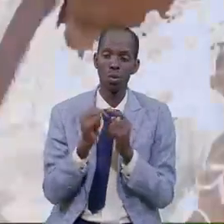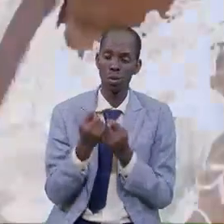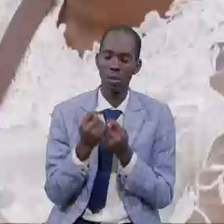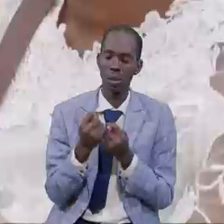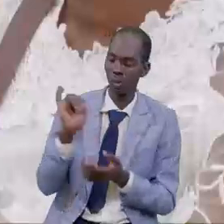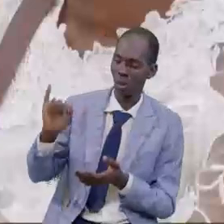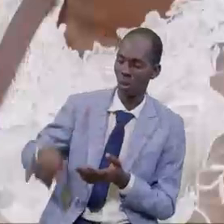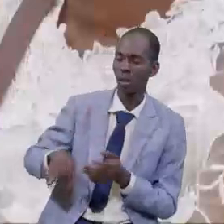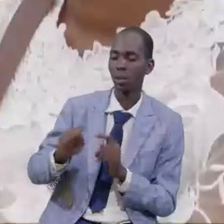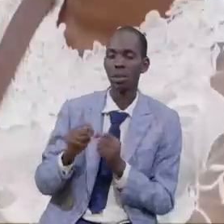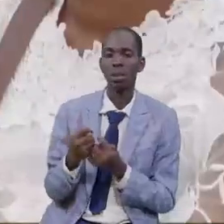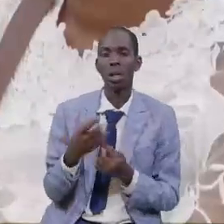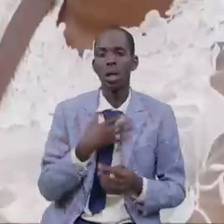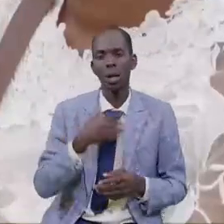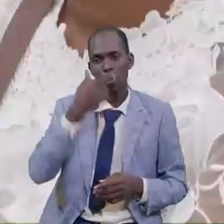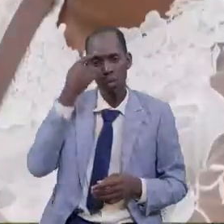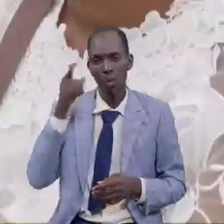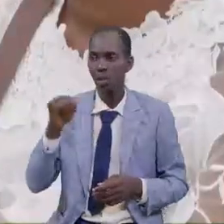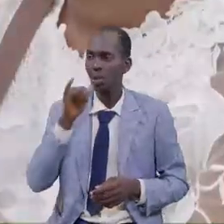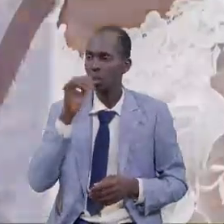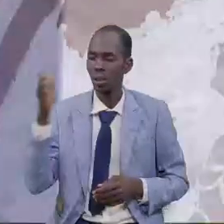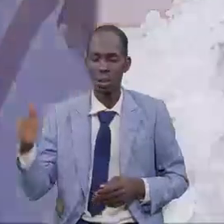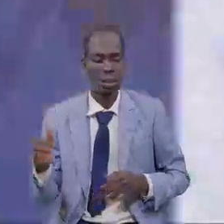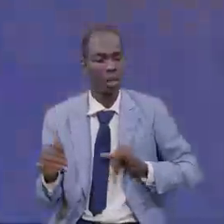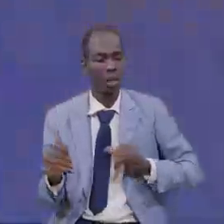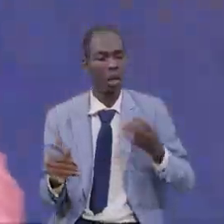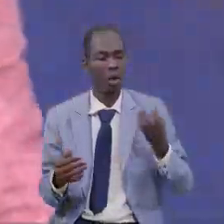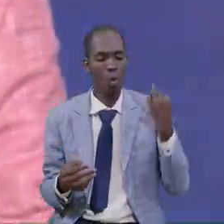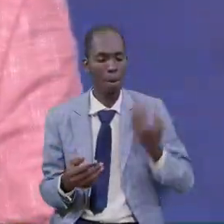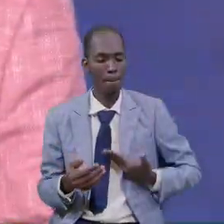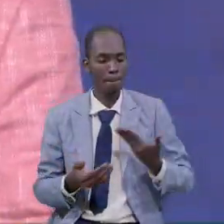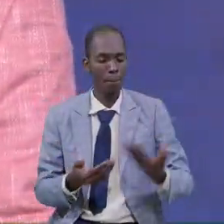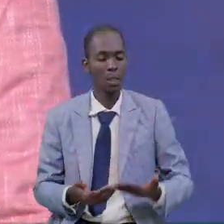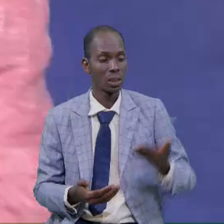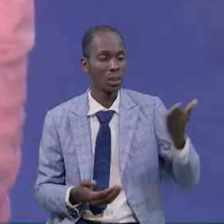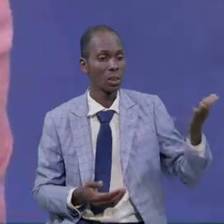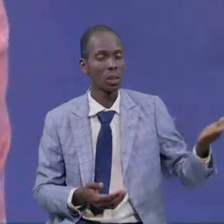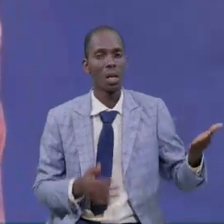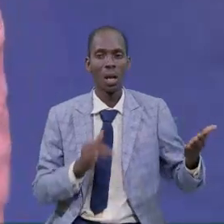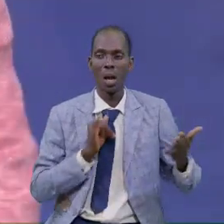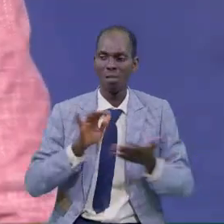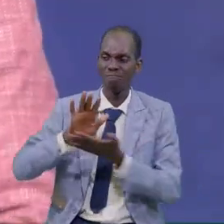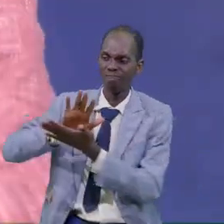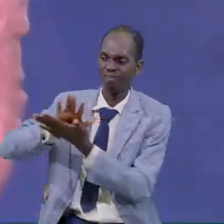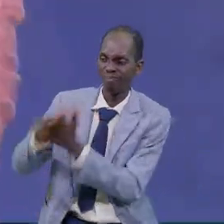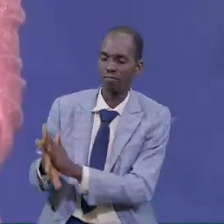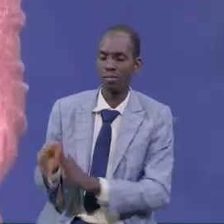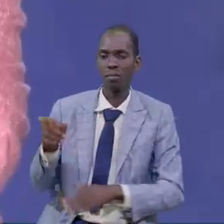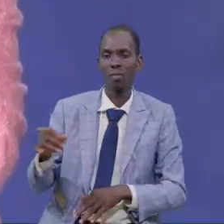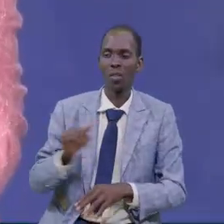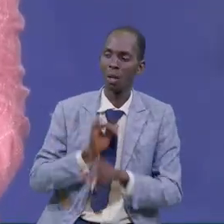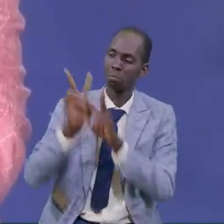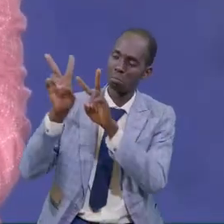he's there, and because I was born here, I trample on him. I belittle him, that